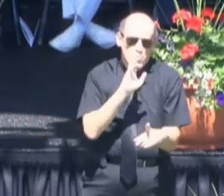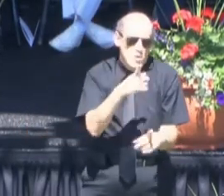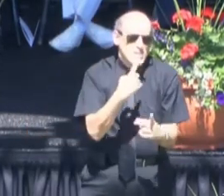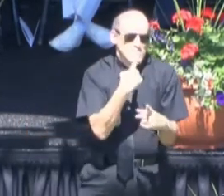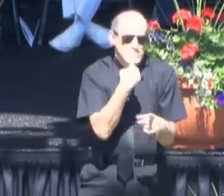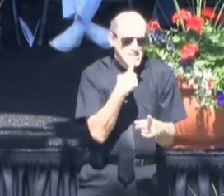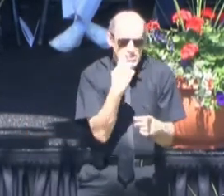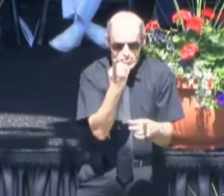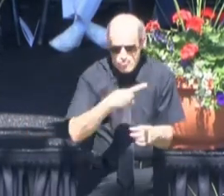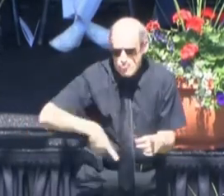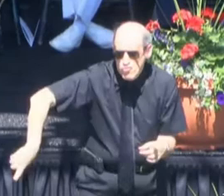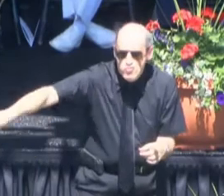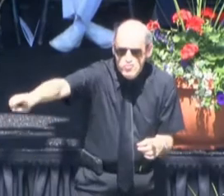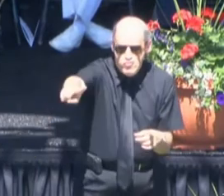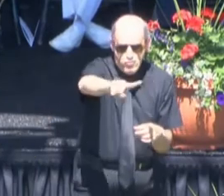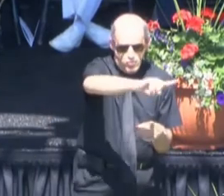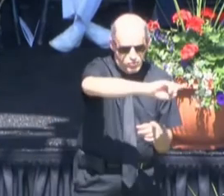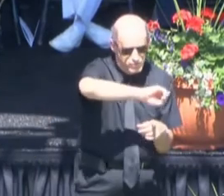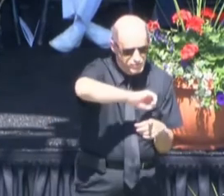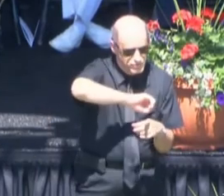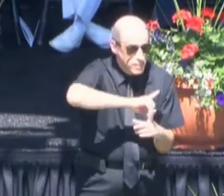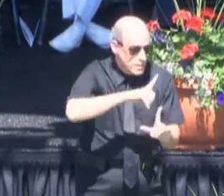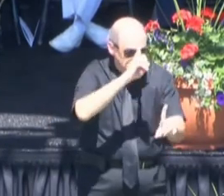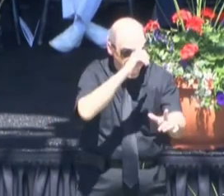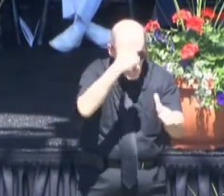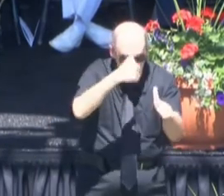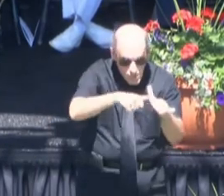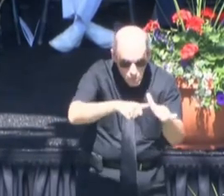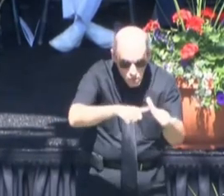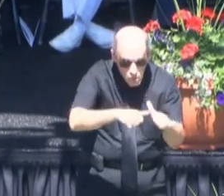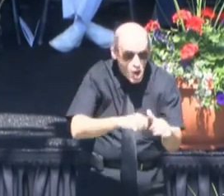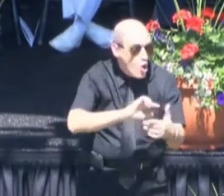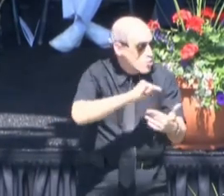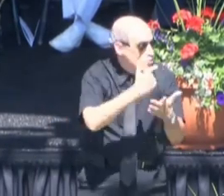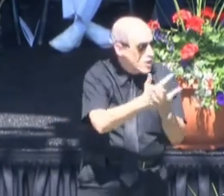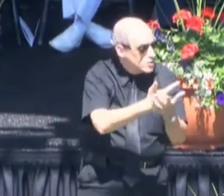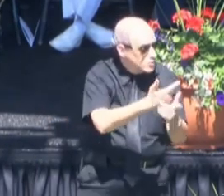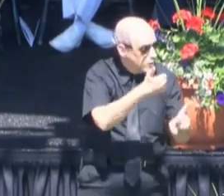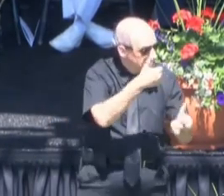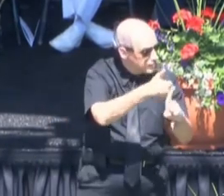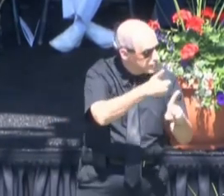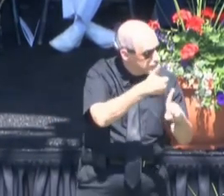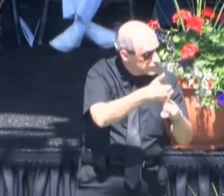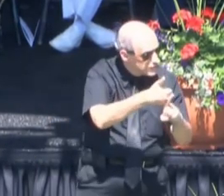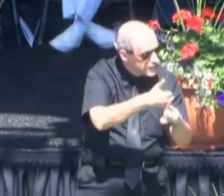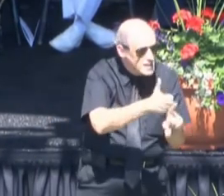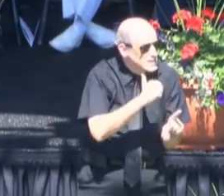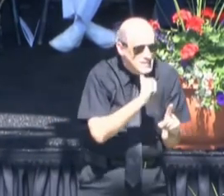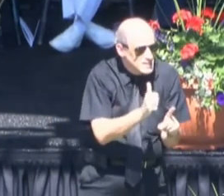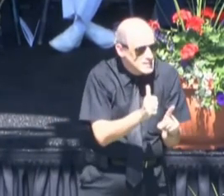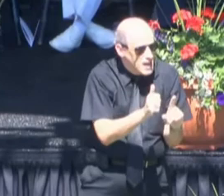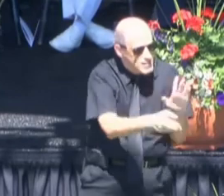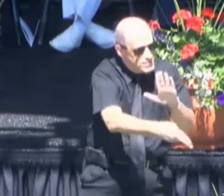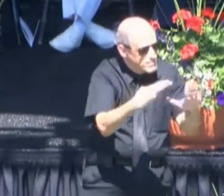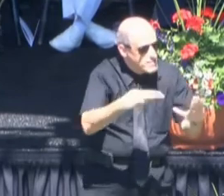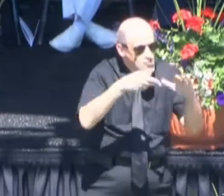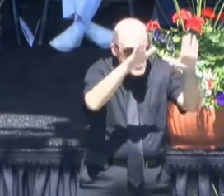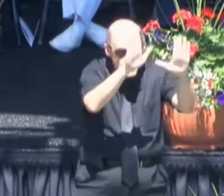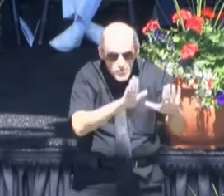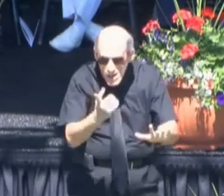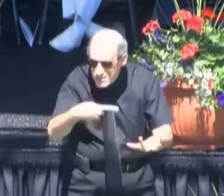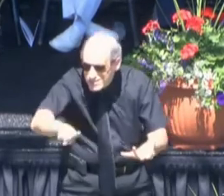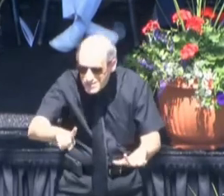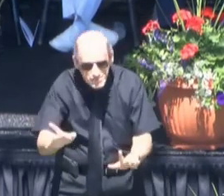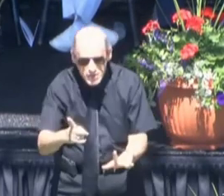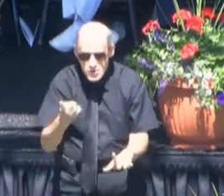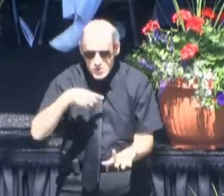of my friends and classmates. Remember, merely graduating from here does not make any of us great.